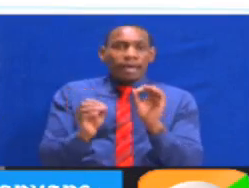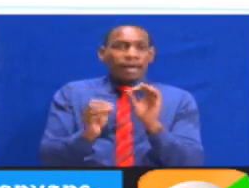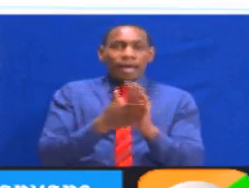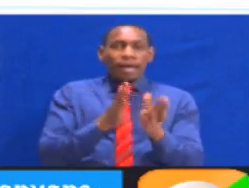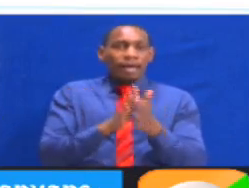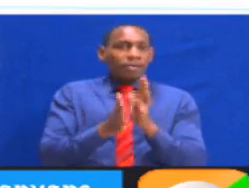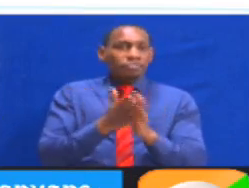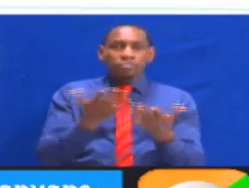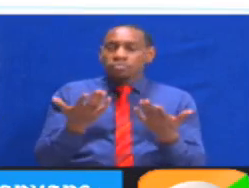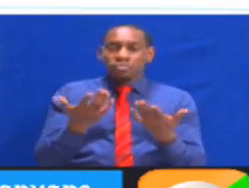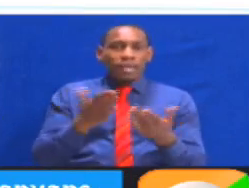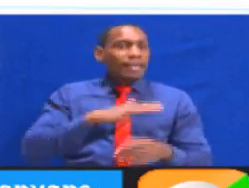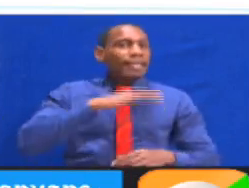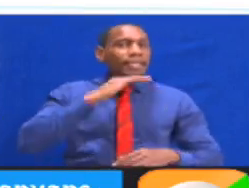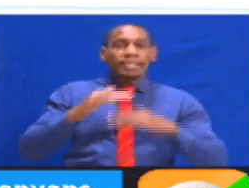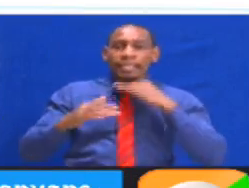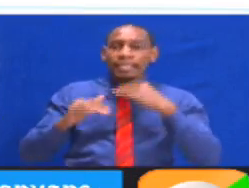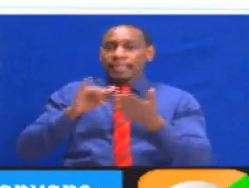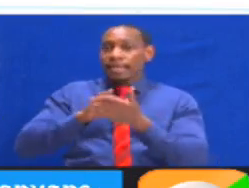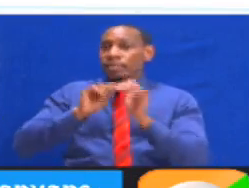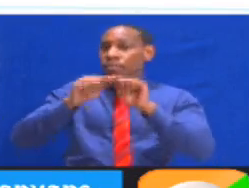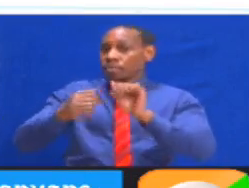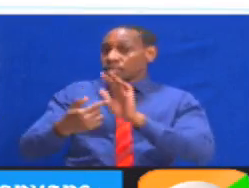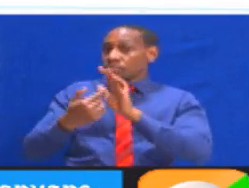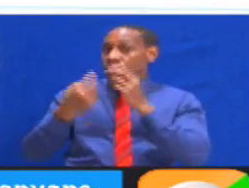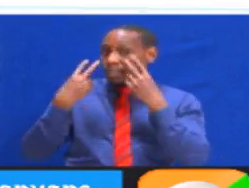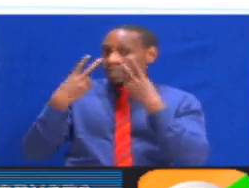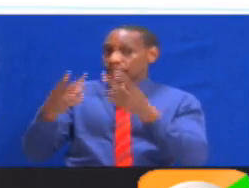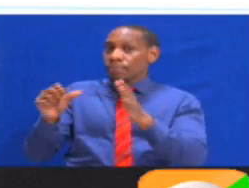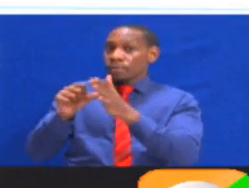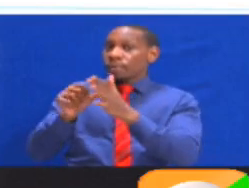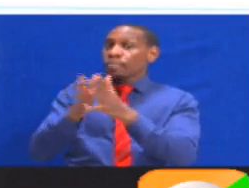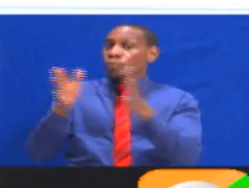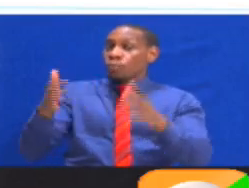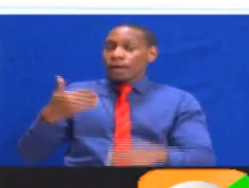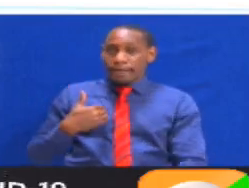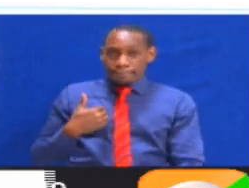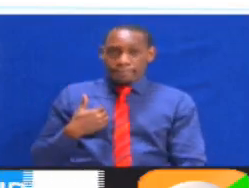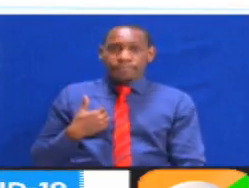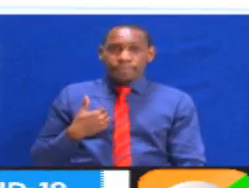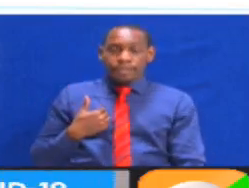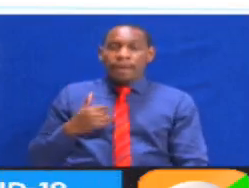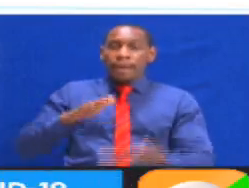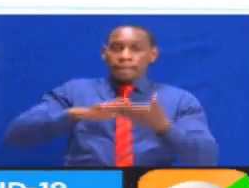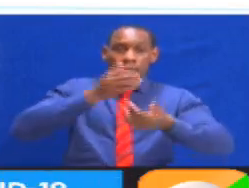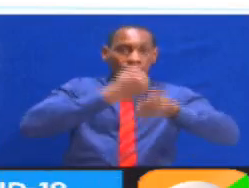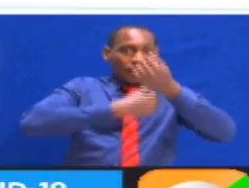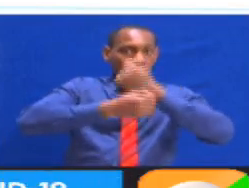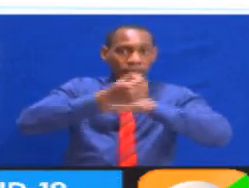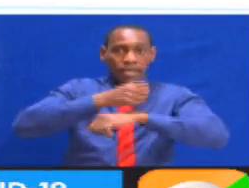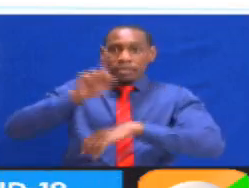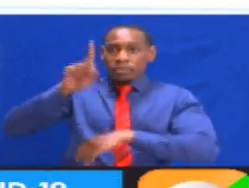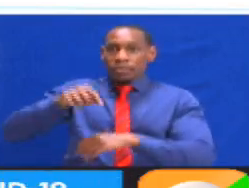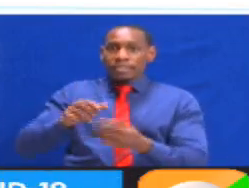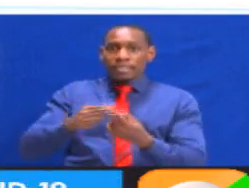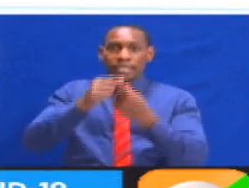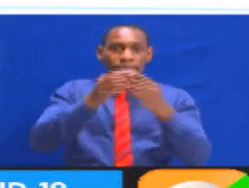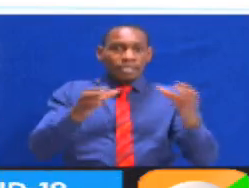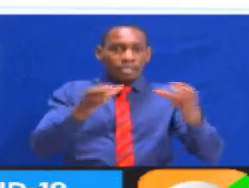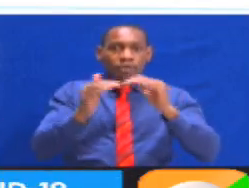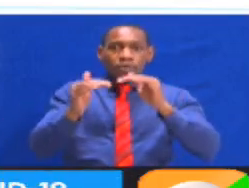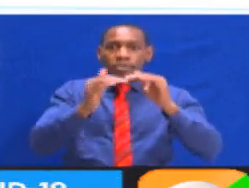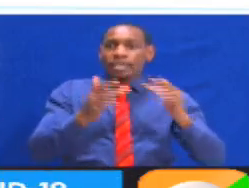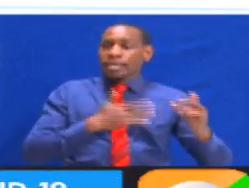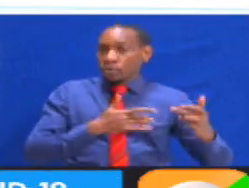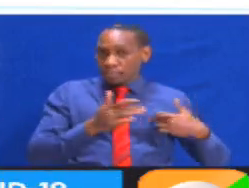horrific, ghastly deaths that would tell you, you know, we have a big problem. And I think more needs to be done, especially at the community level in terms